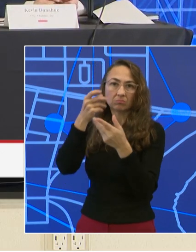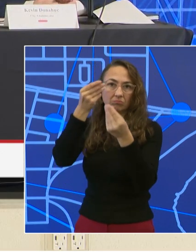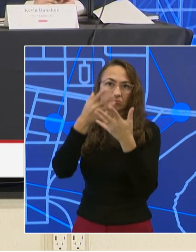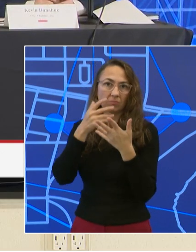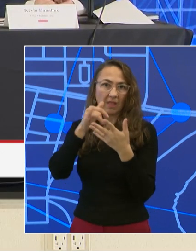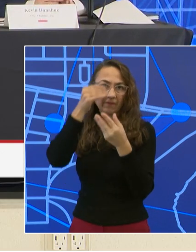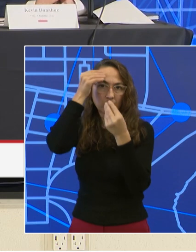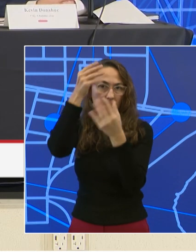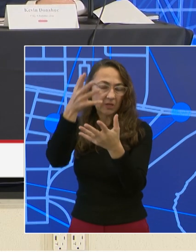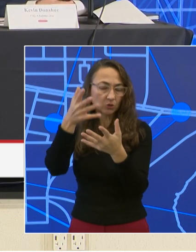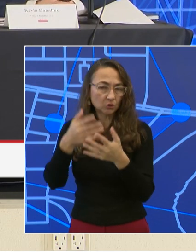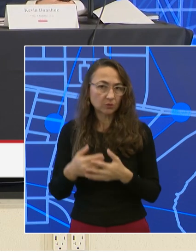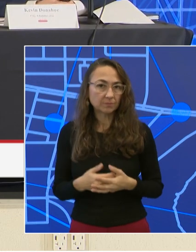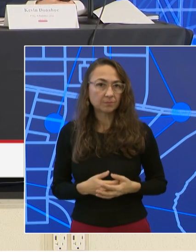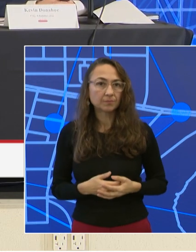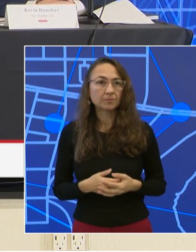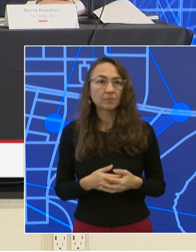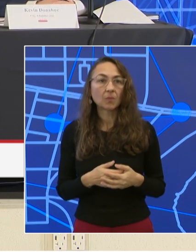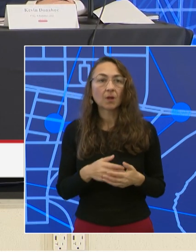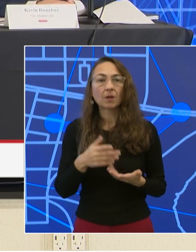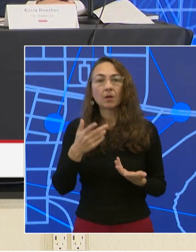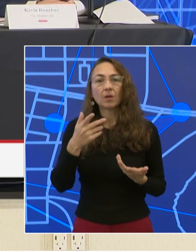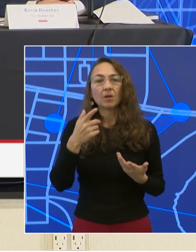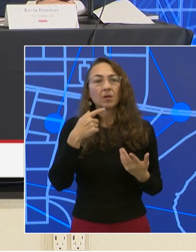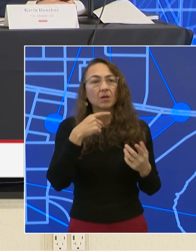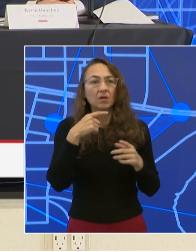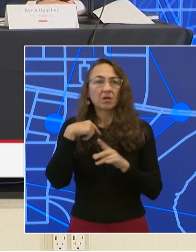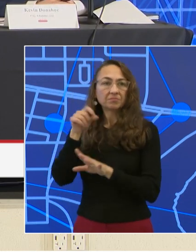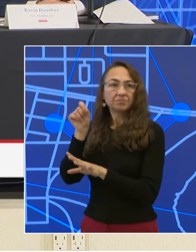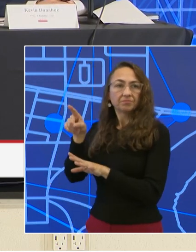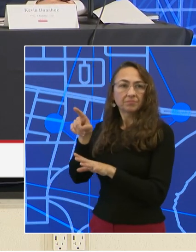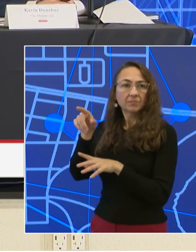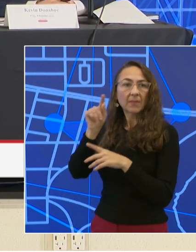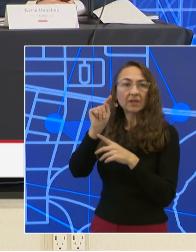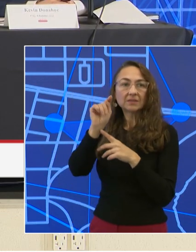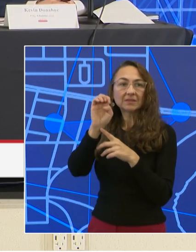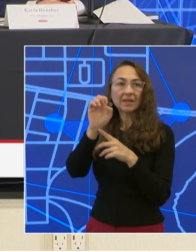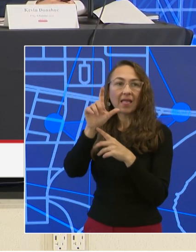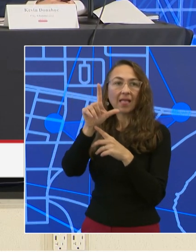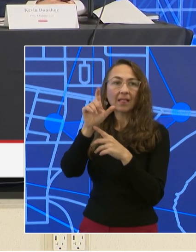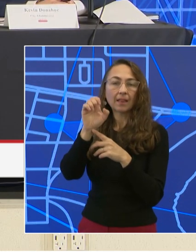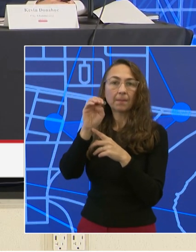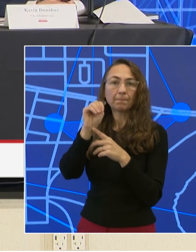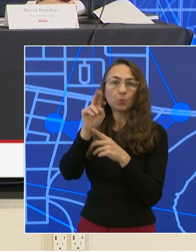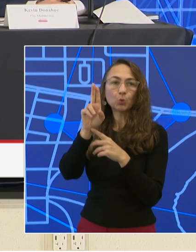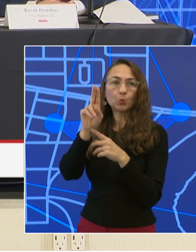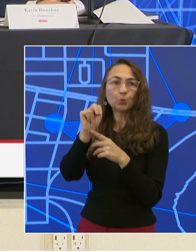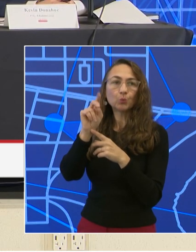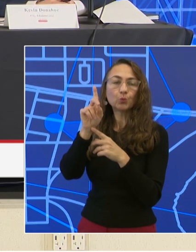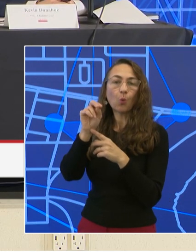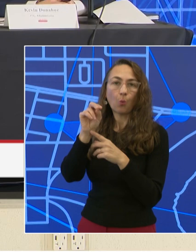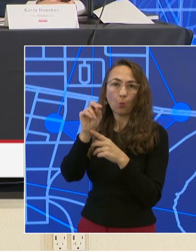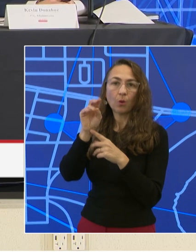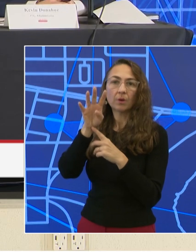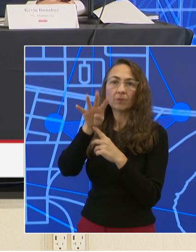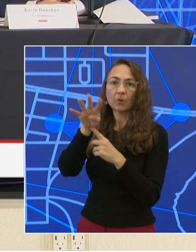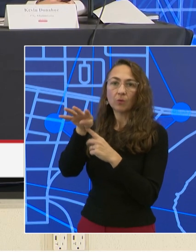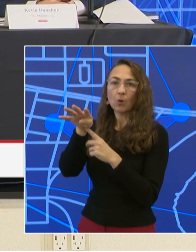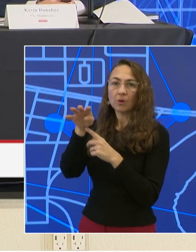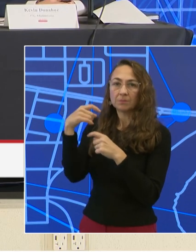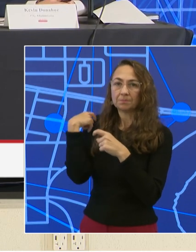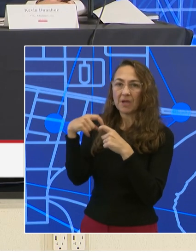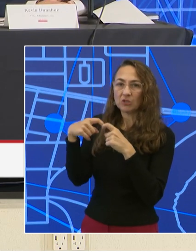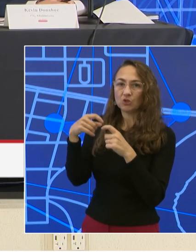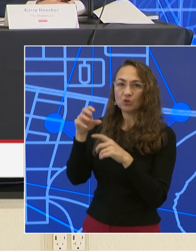Chief, Rosbelis Quiñones with Telemundo 44. For our immigrant community, we are interested in knowing if